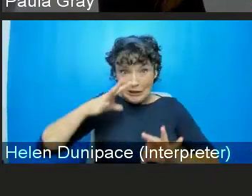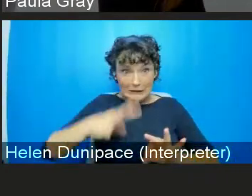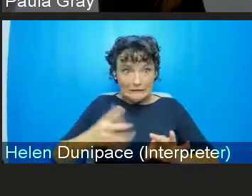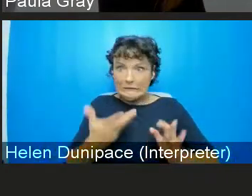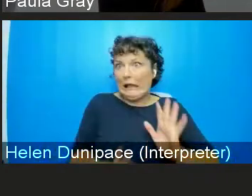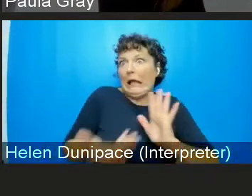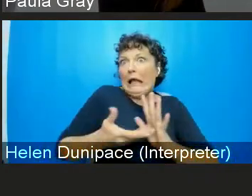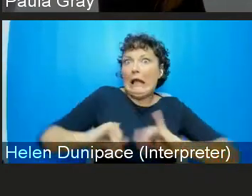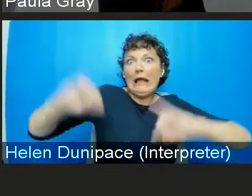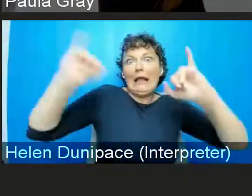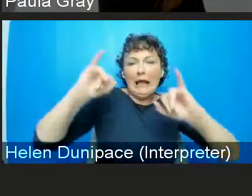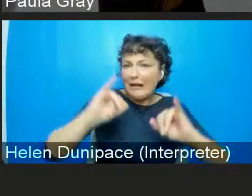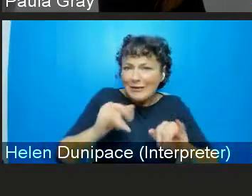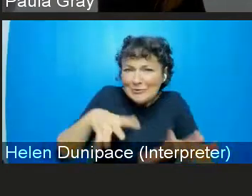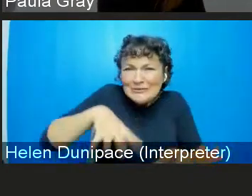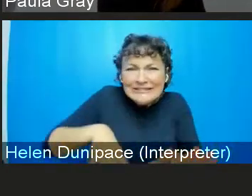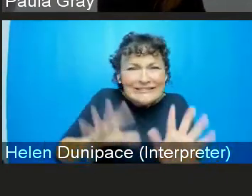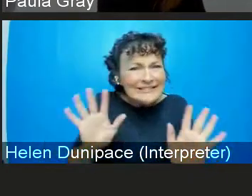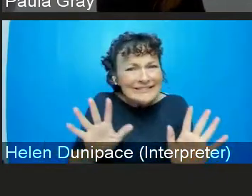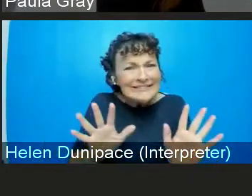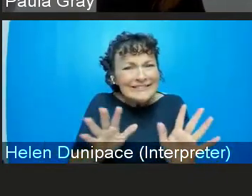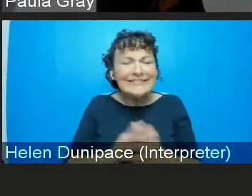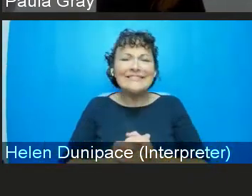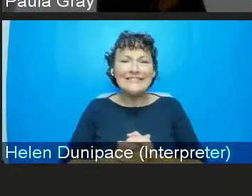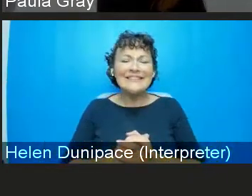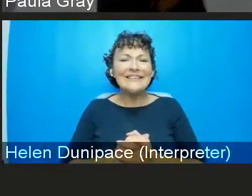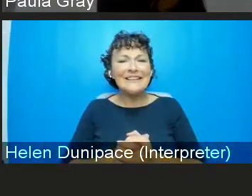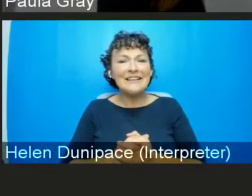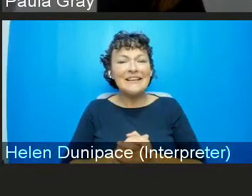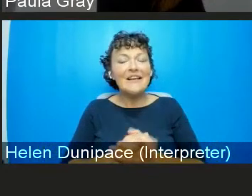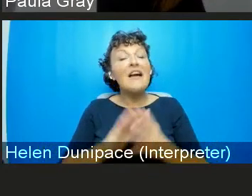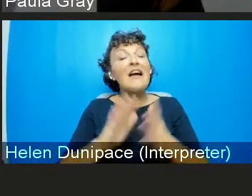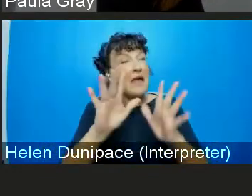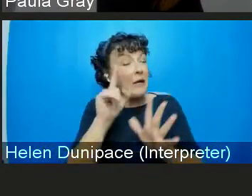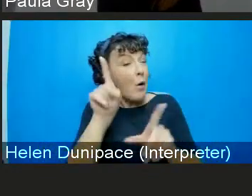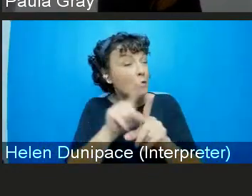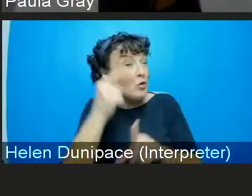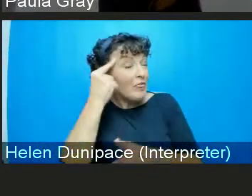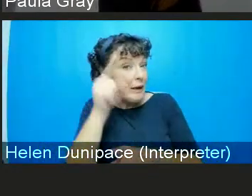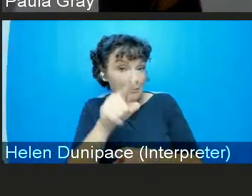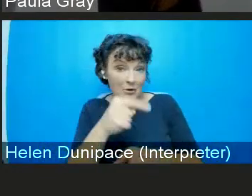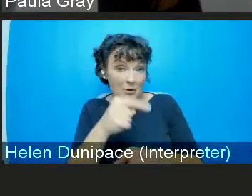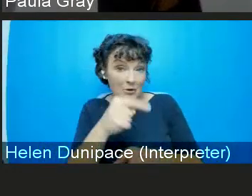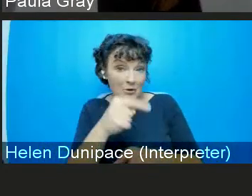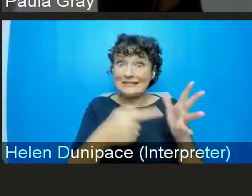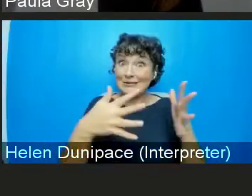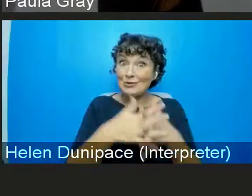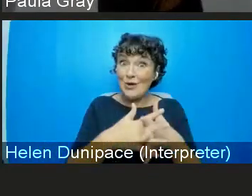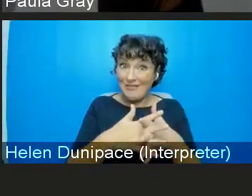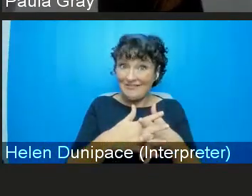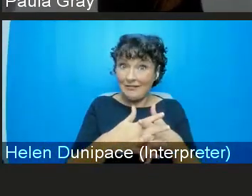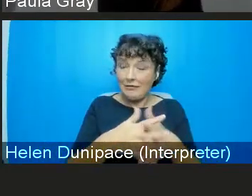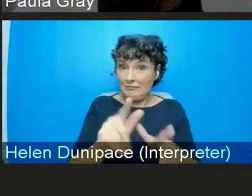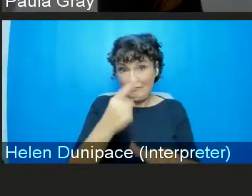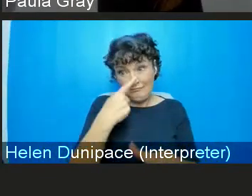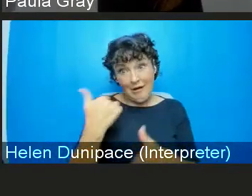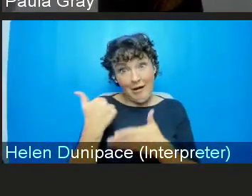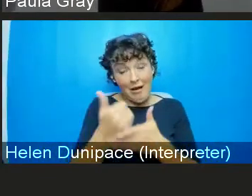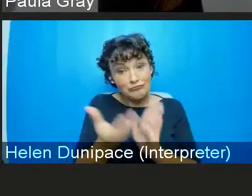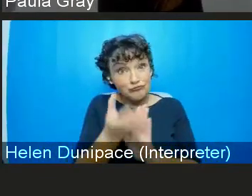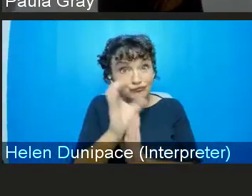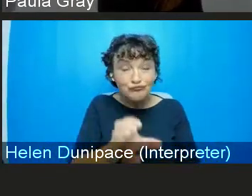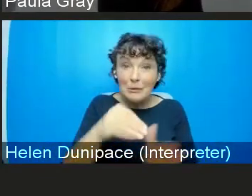kind of upheaval for the organisation. And then you factor in things like access to work, which can also help disabled